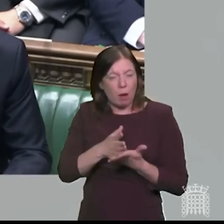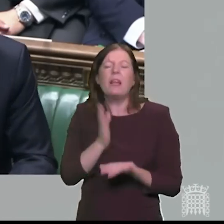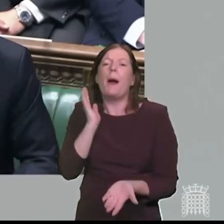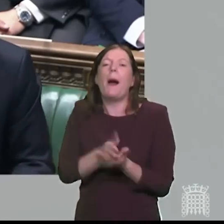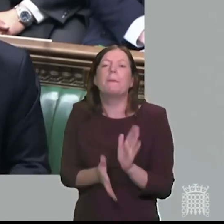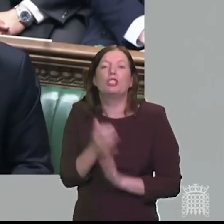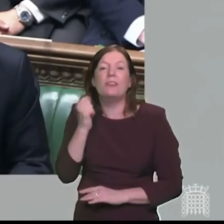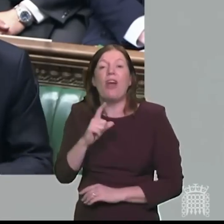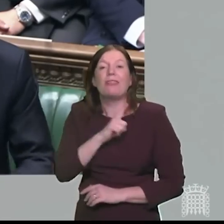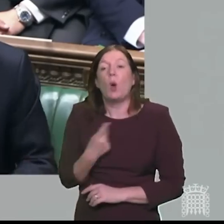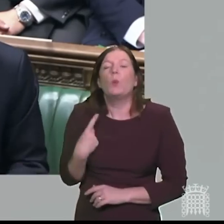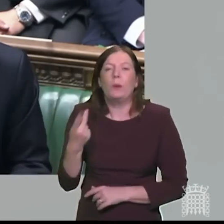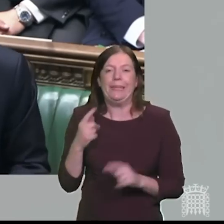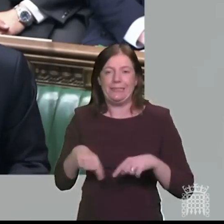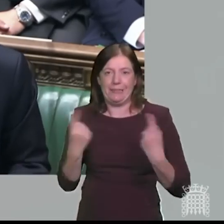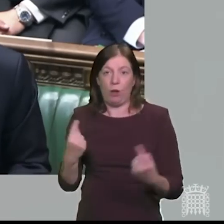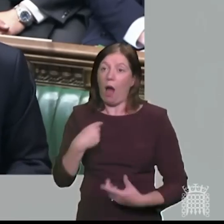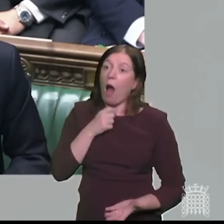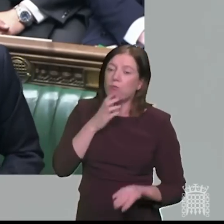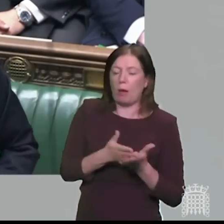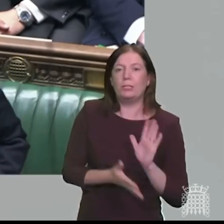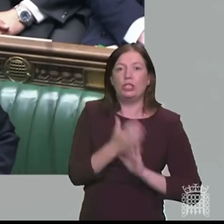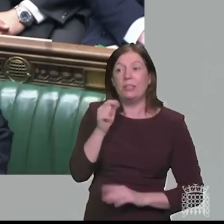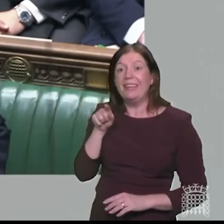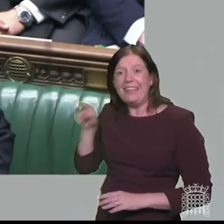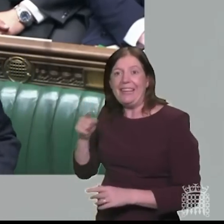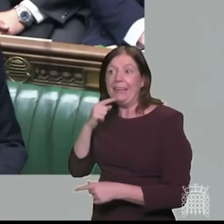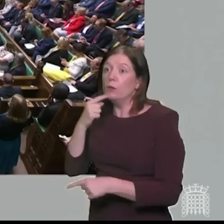is the difference between us. I deliver what I promise, he